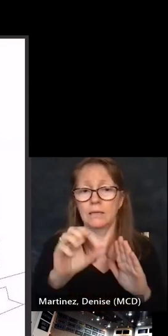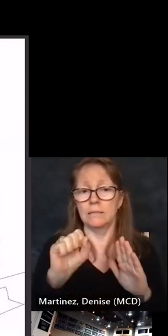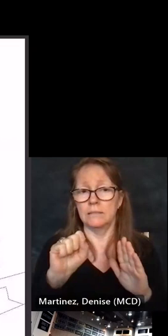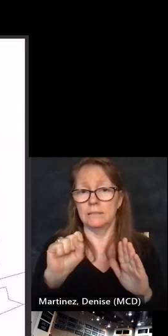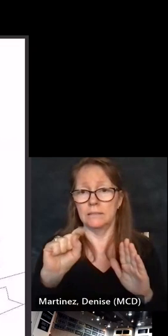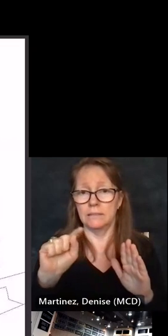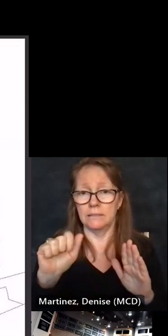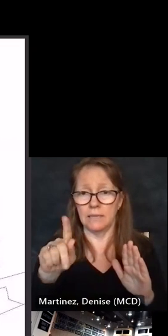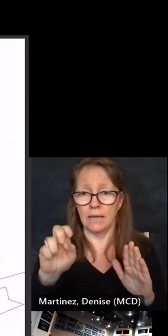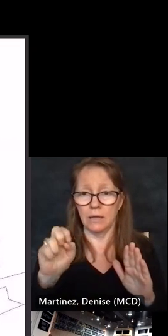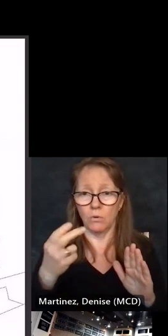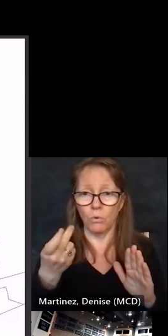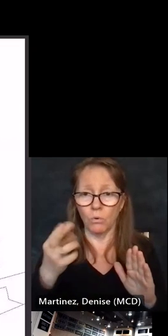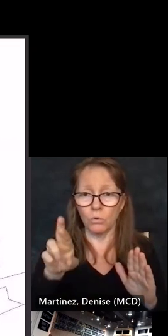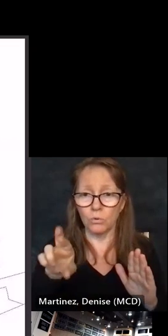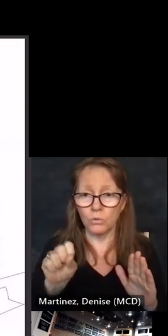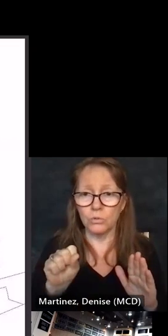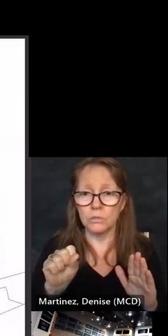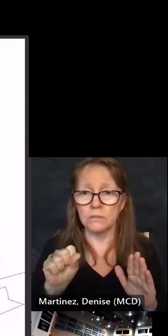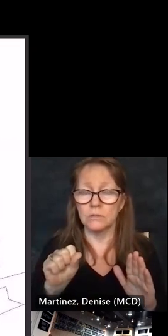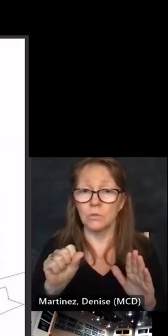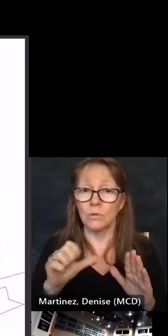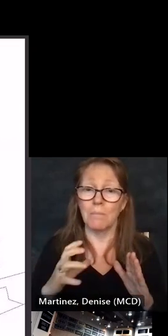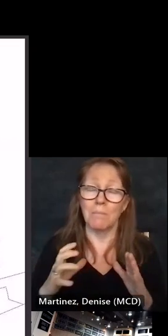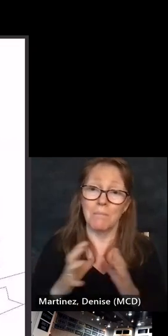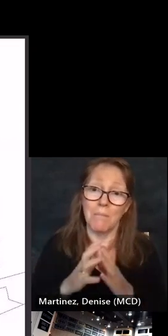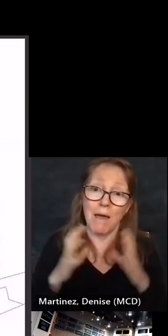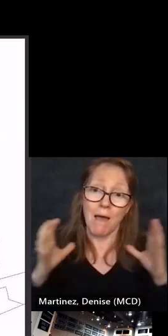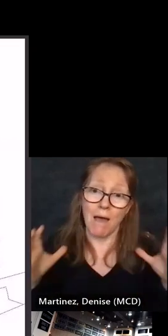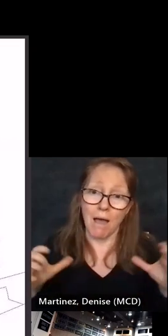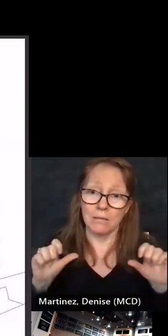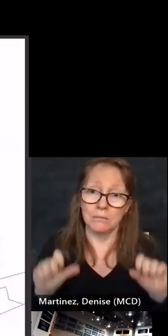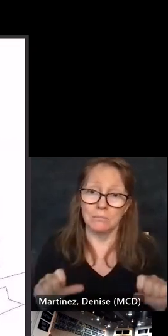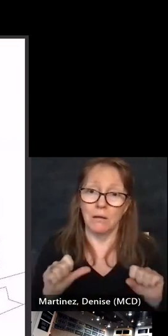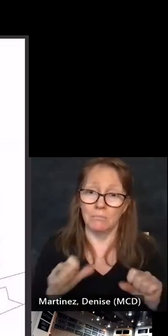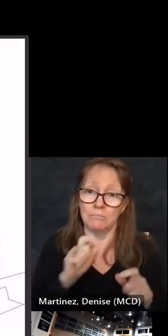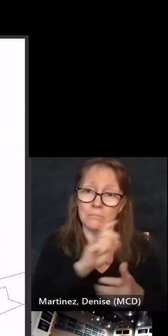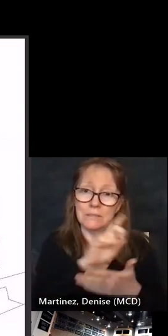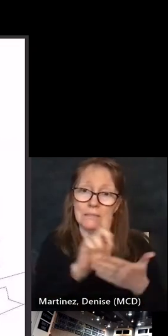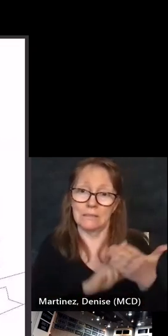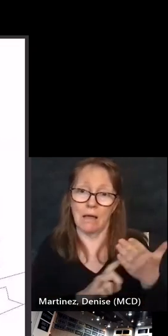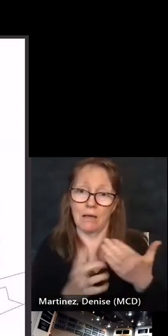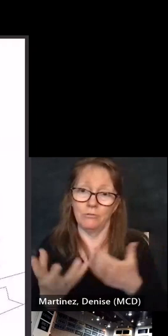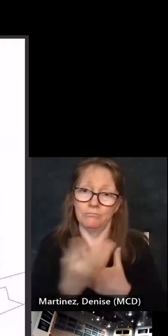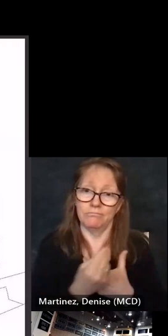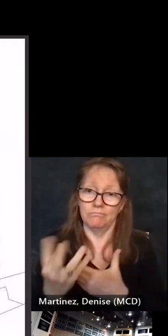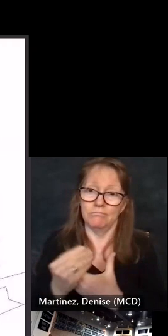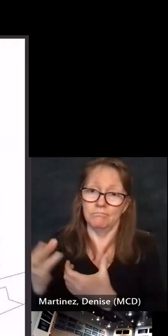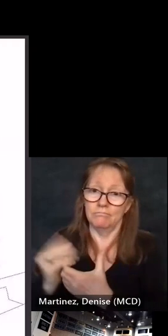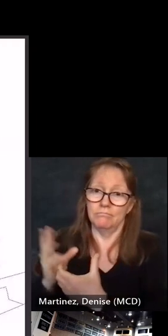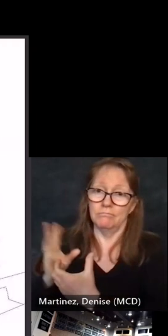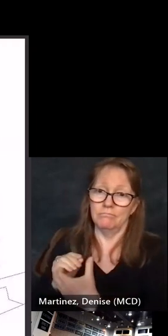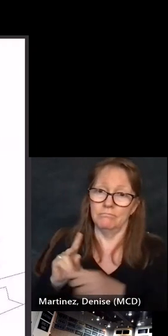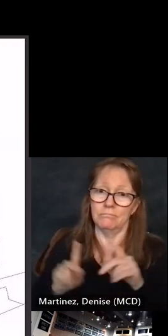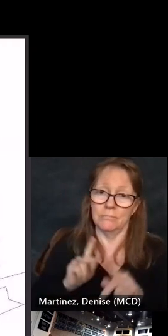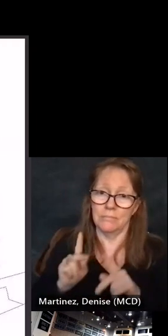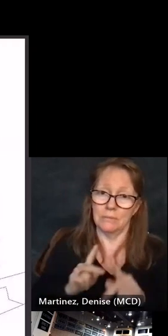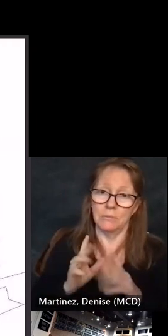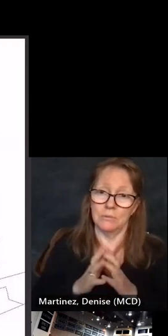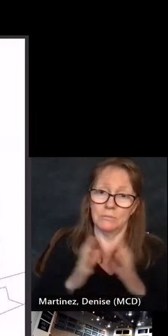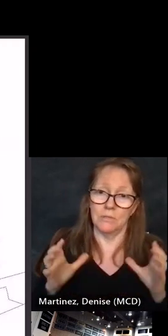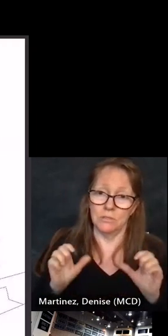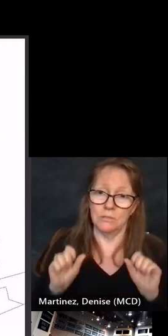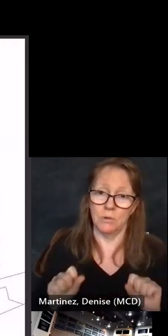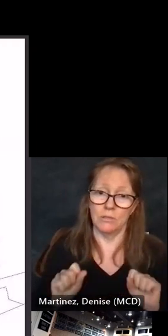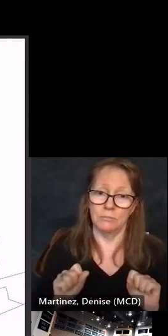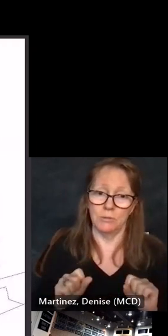possible. Yes, okay. That is how we approach the design. That's very interesting. So